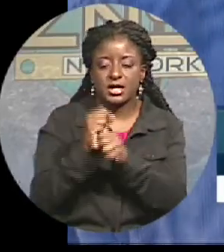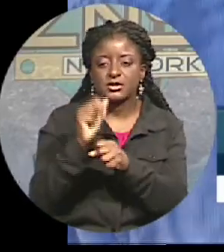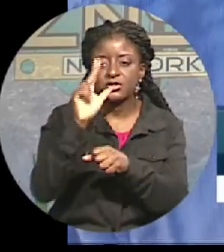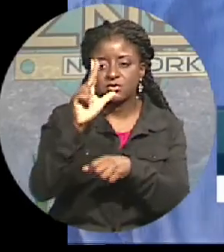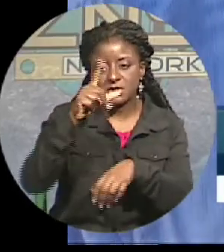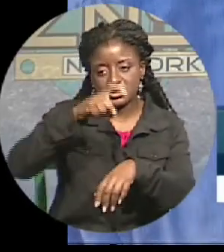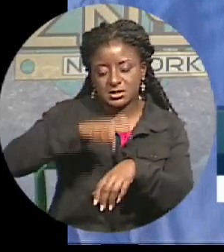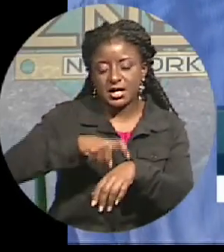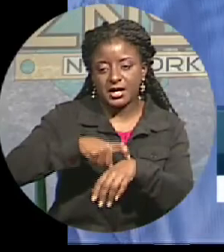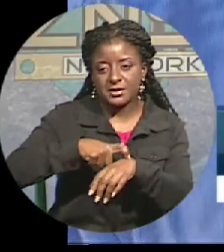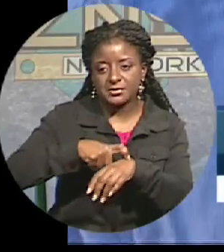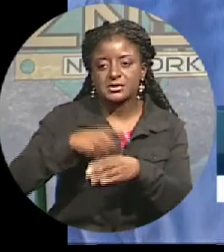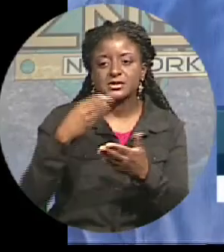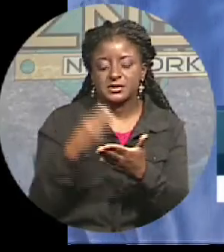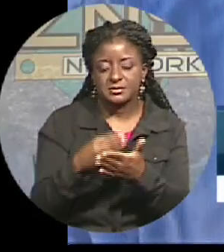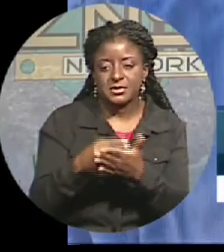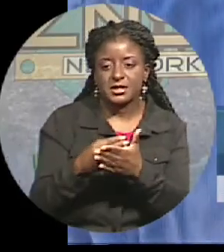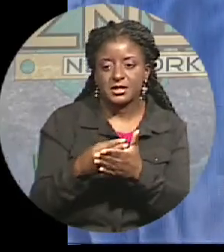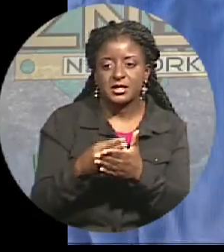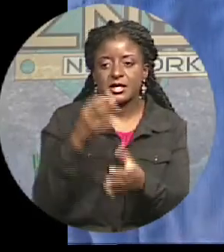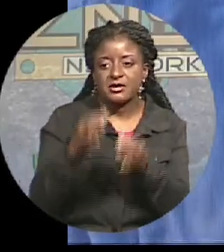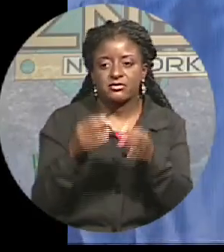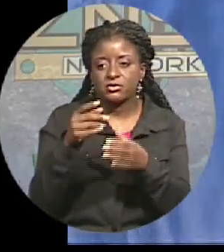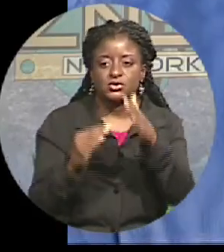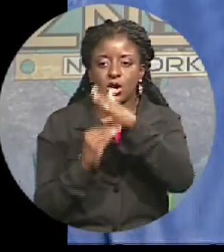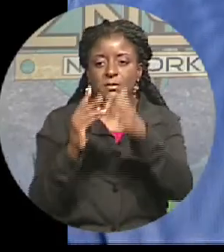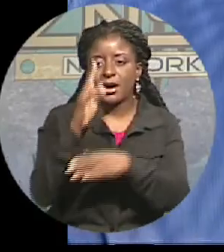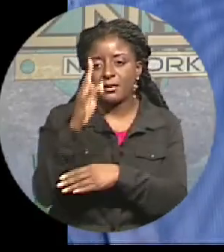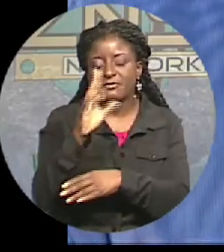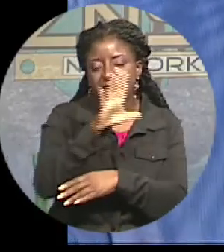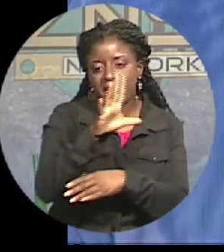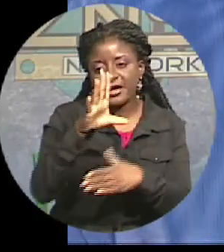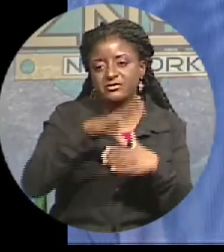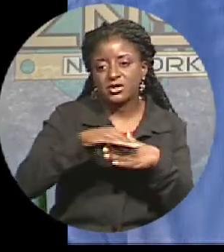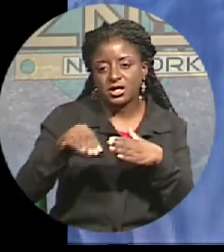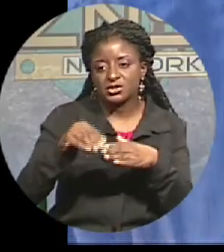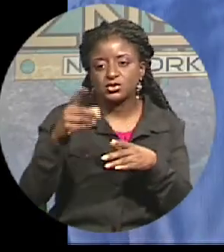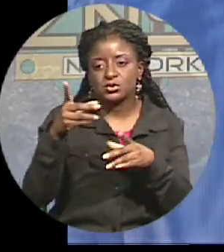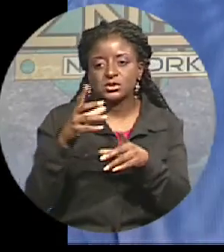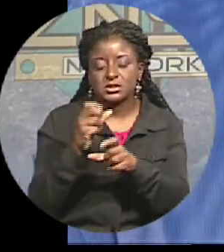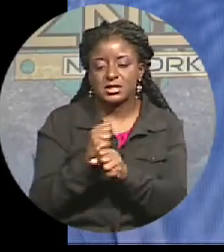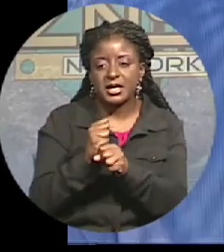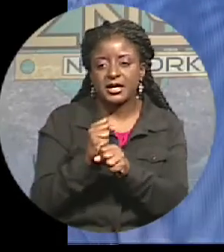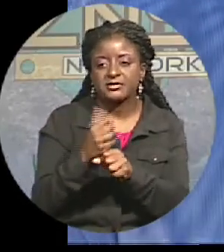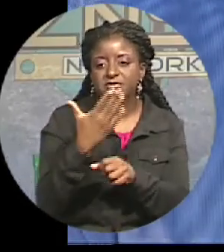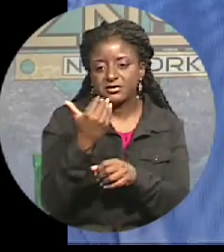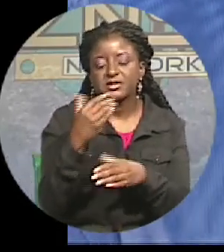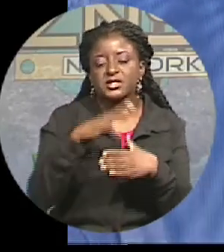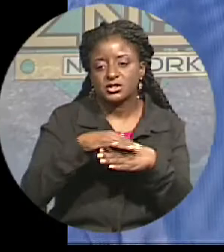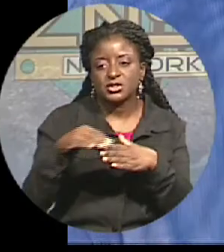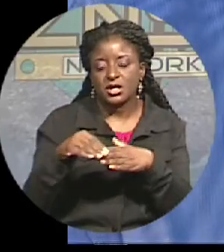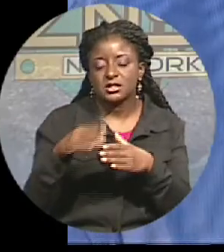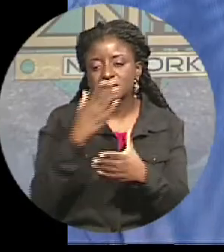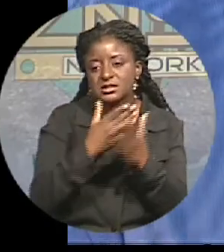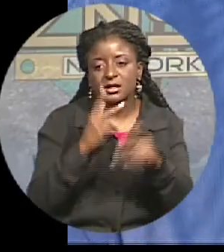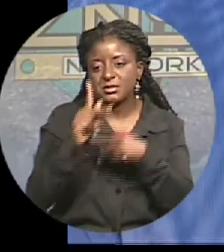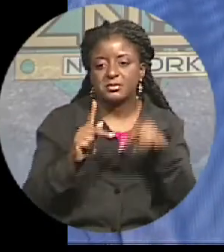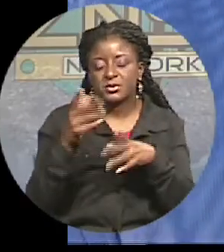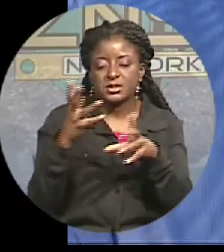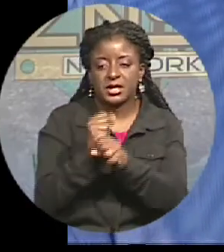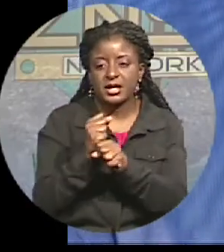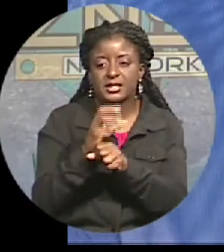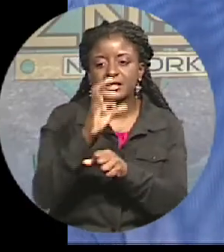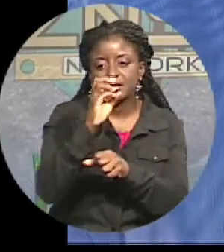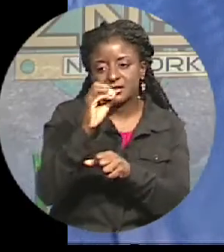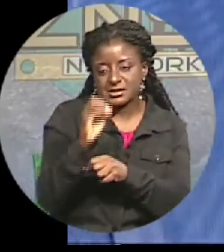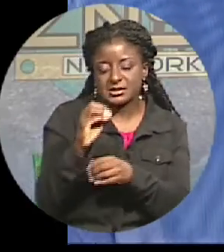top up $5, they're going to get $15 in credit. They top up $10, they're going to get $30 in credit. They top up $20, they're going to get $60 in credit. And as